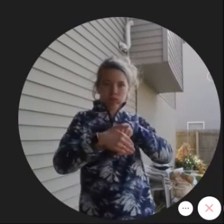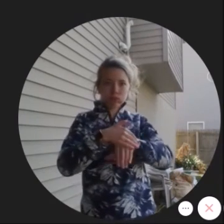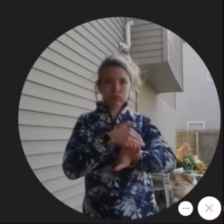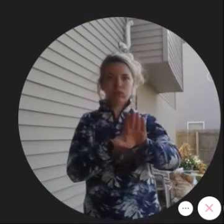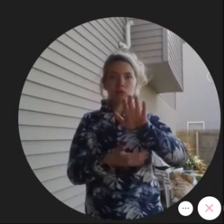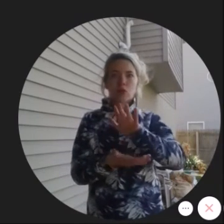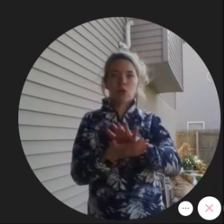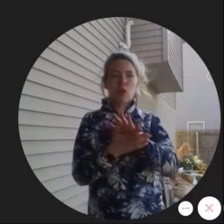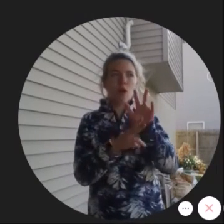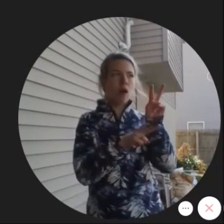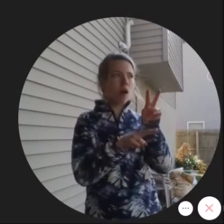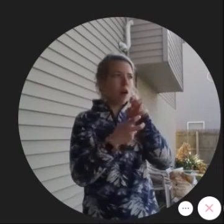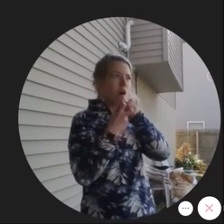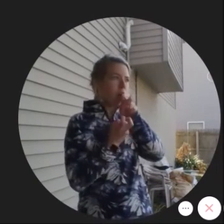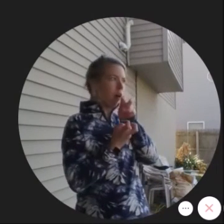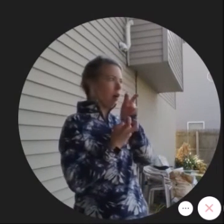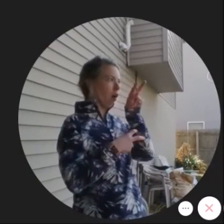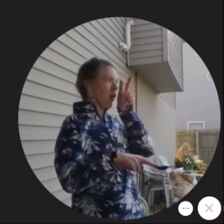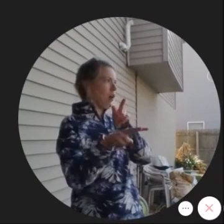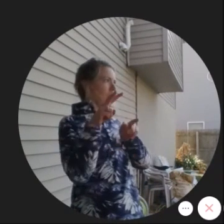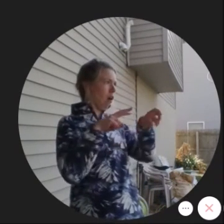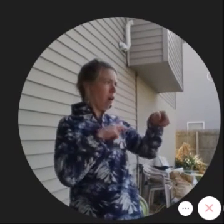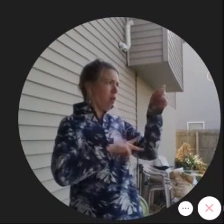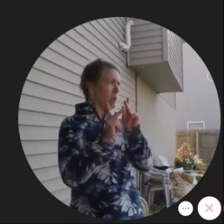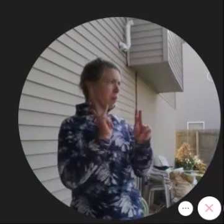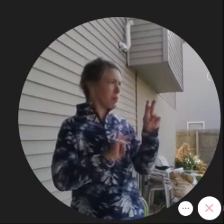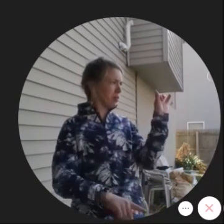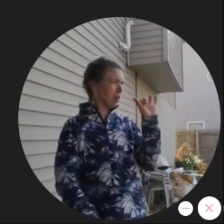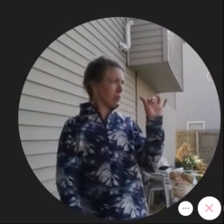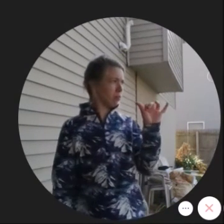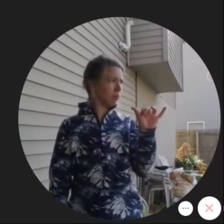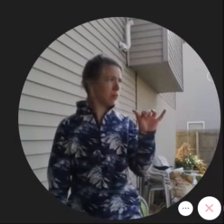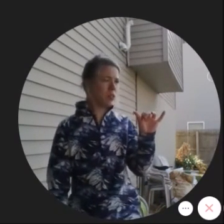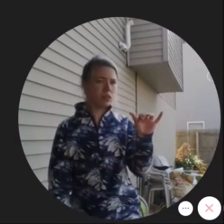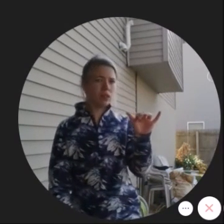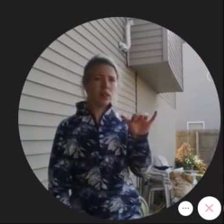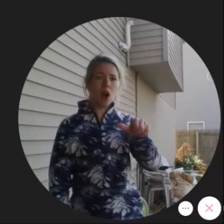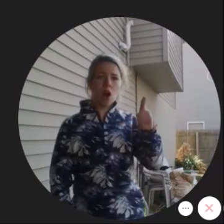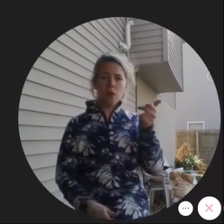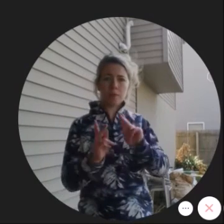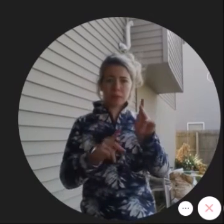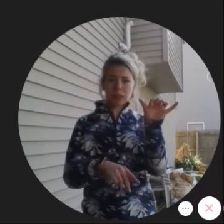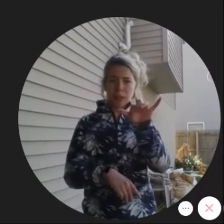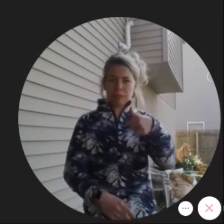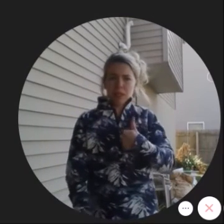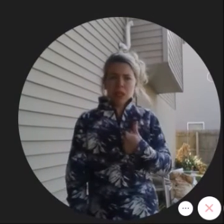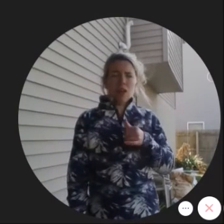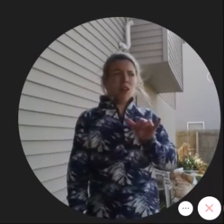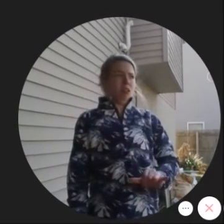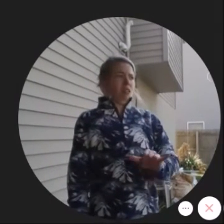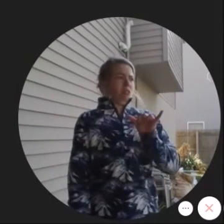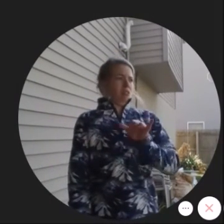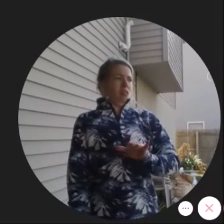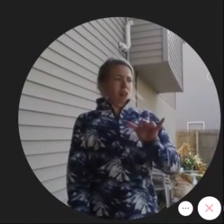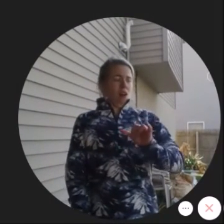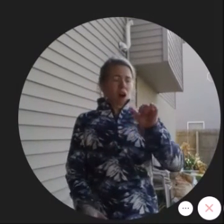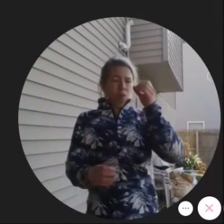identity, until he went into Hogwarts and saw the school and realized that there's other people that were the same as him.